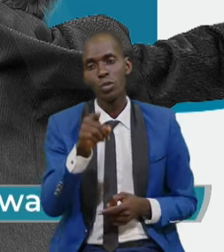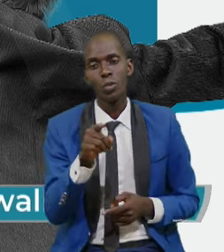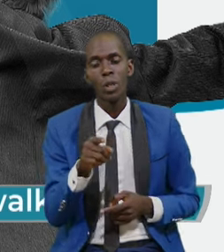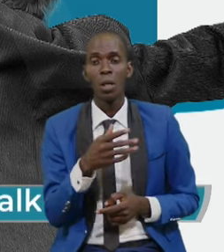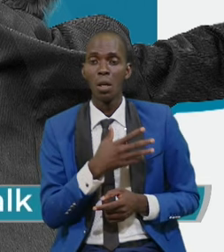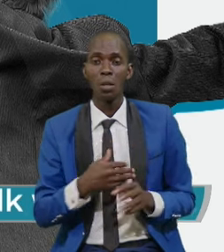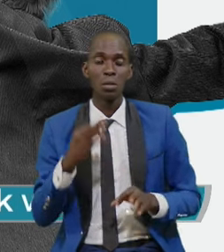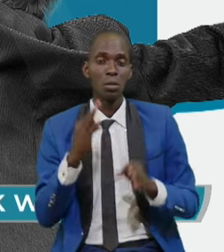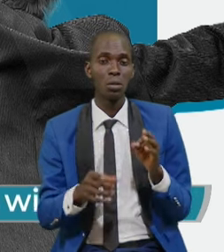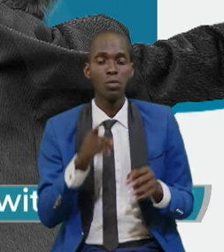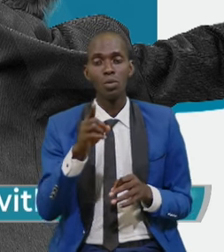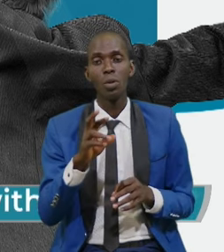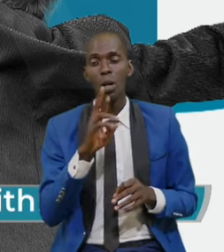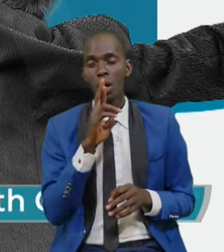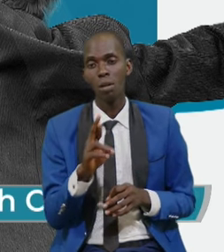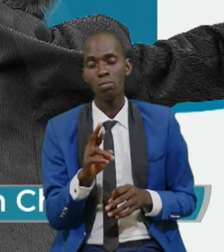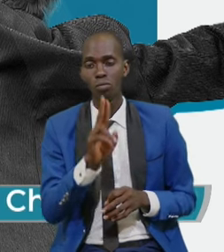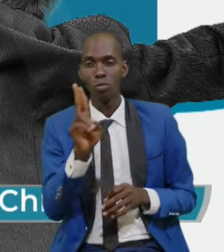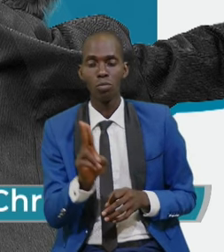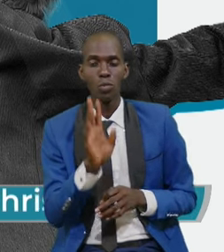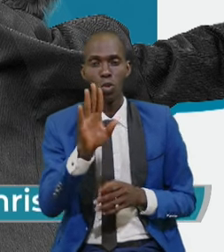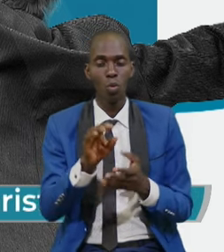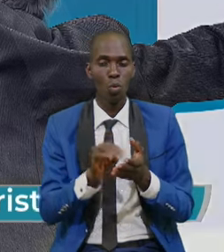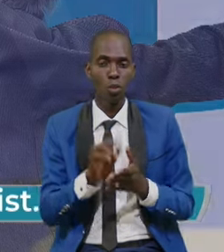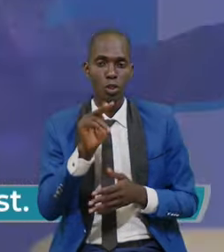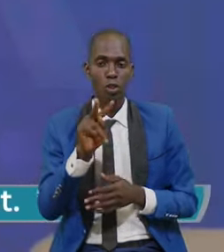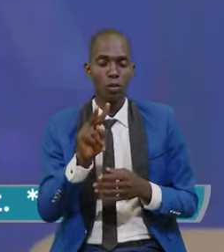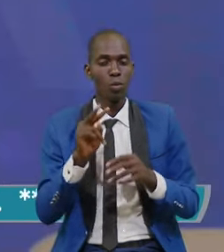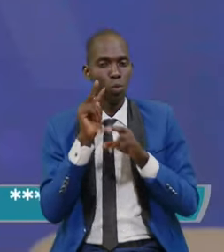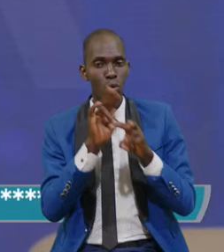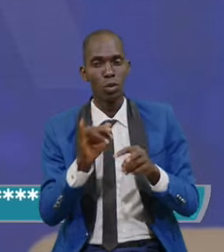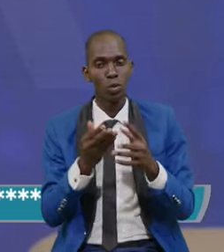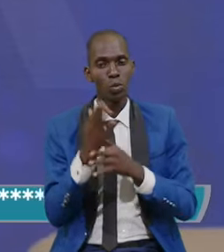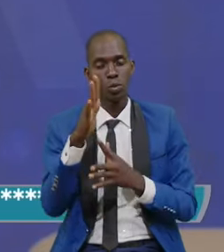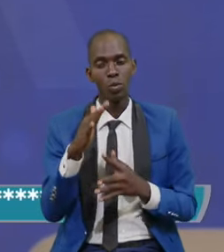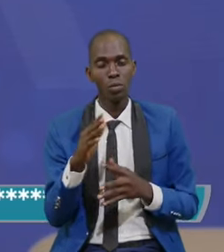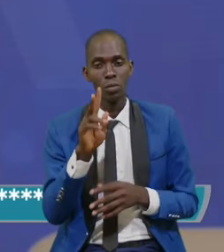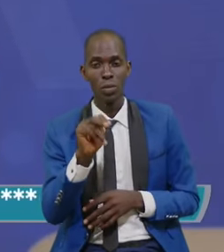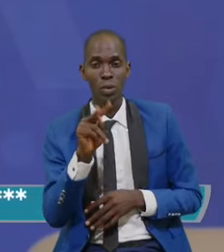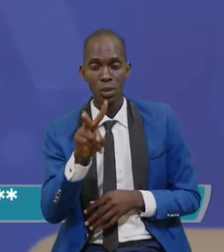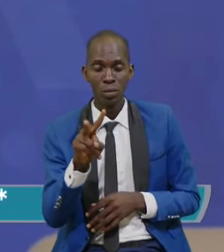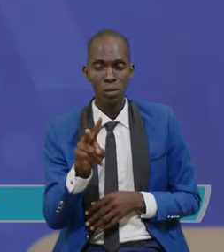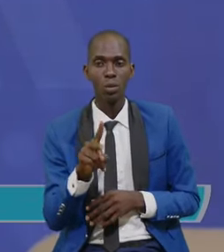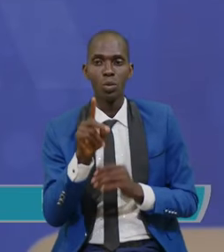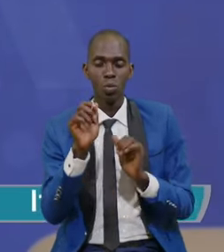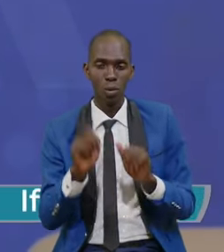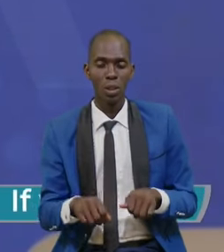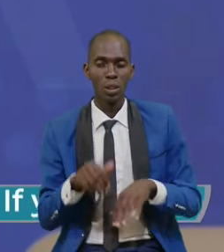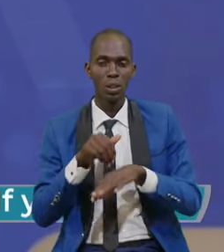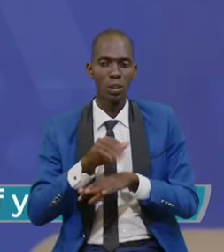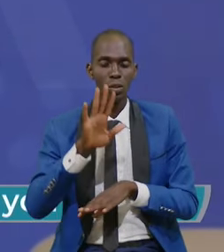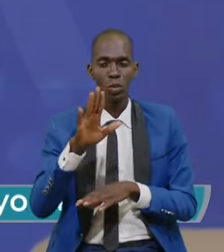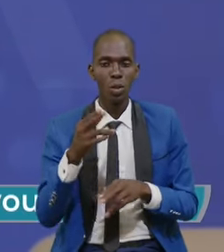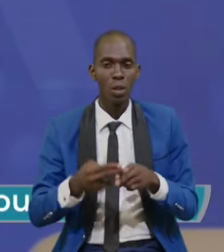Christ, send your name, phone number, your location address